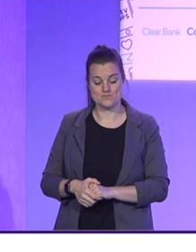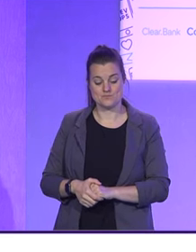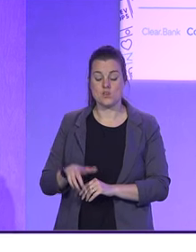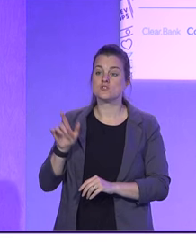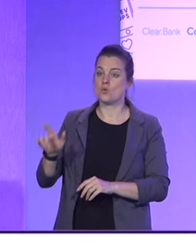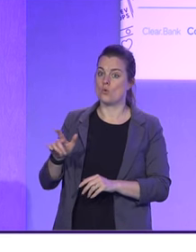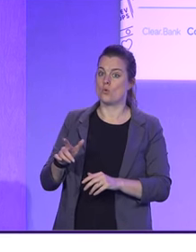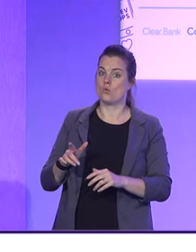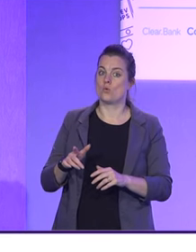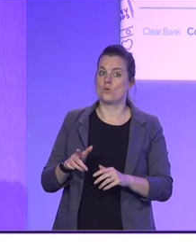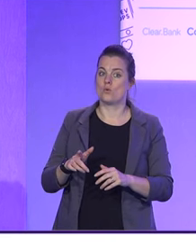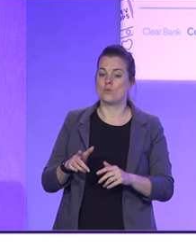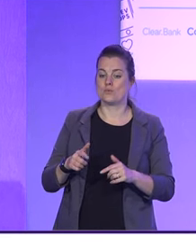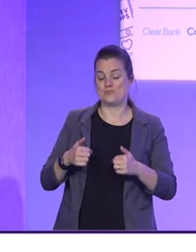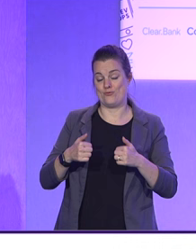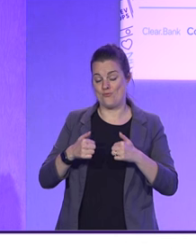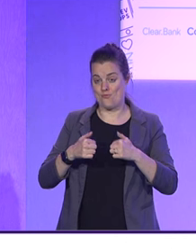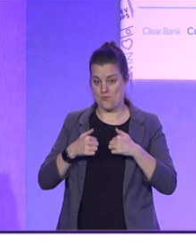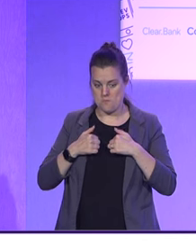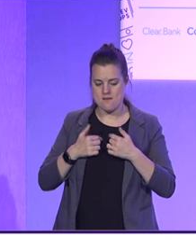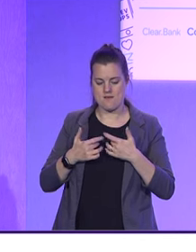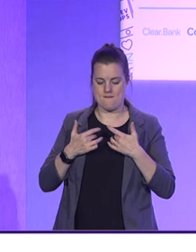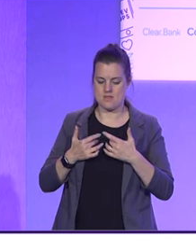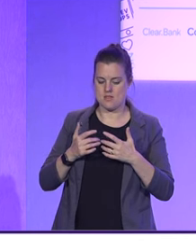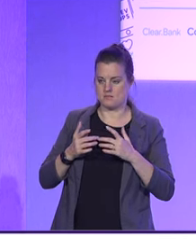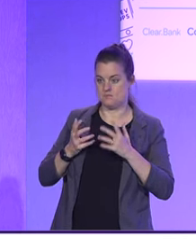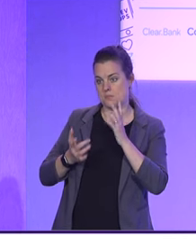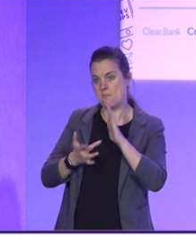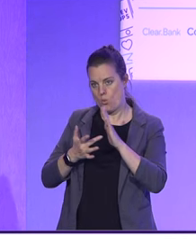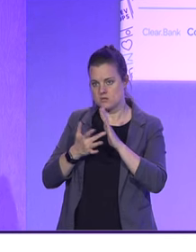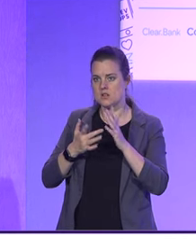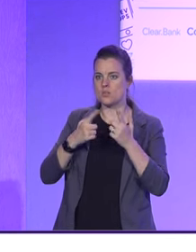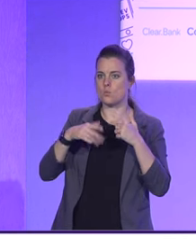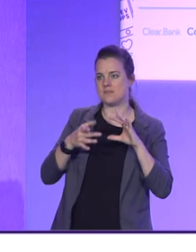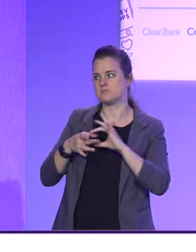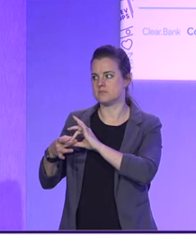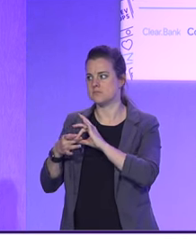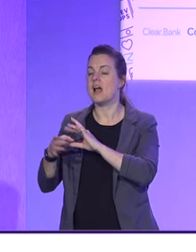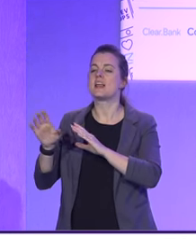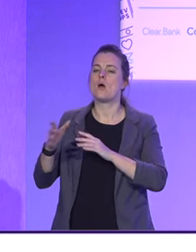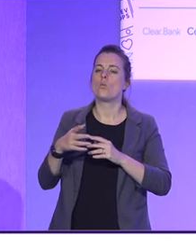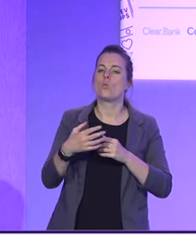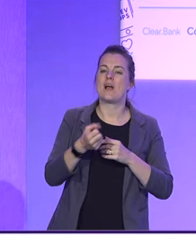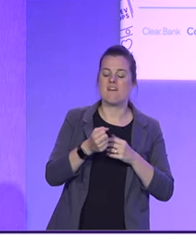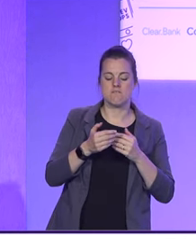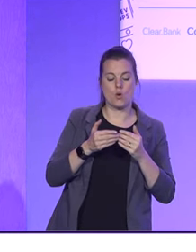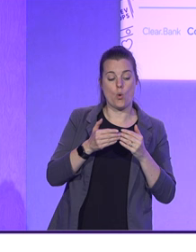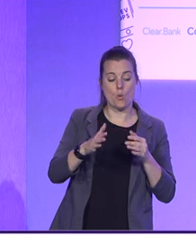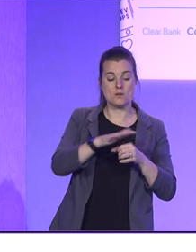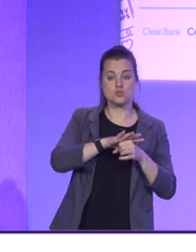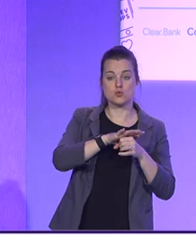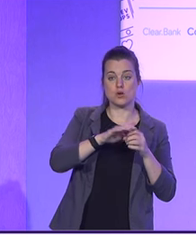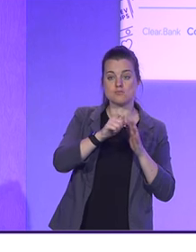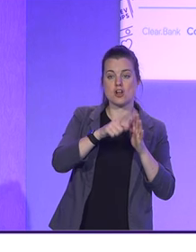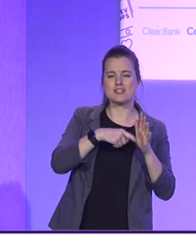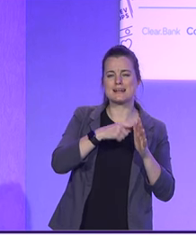me and with my laptop create something similar, where there are open source projects, but it's not easy for a